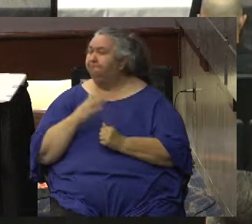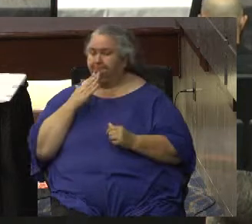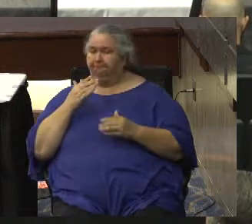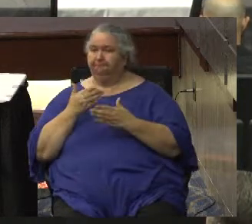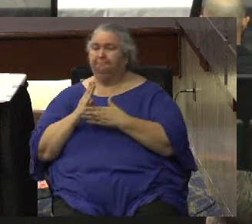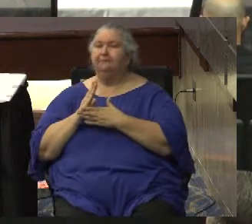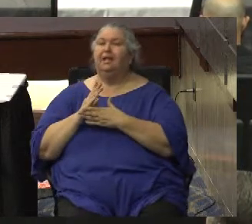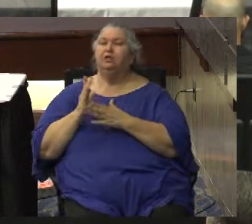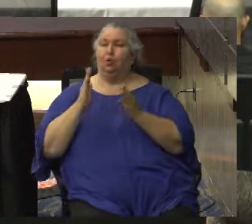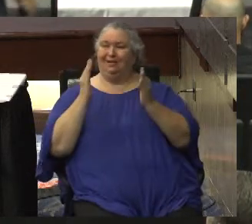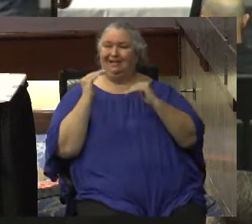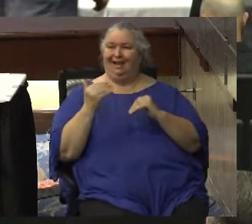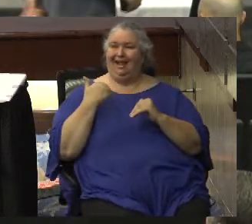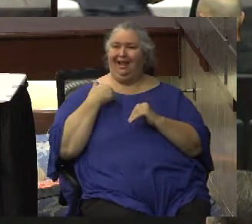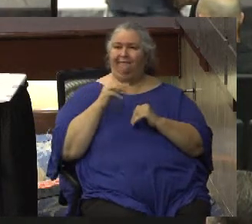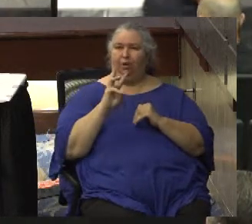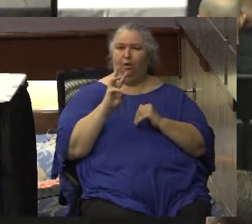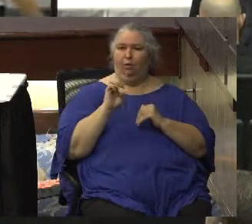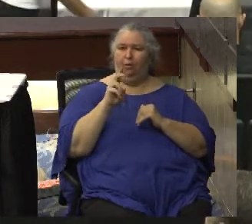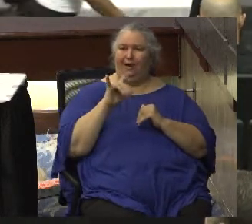Next, we have Wendy Winter.